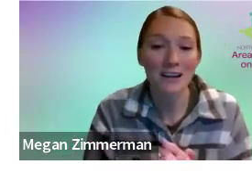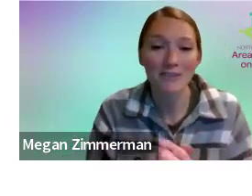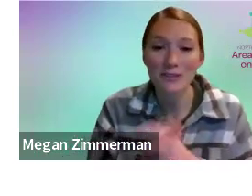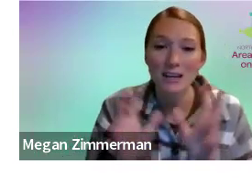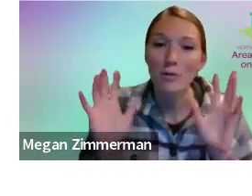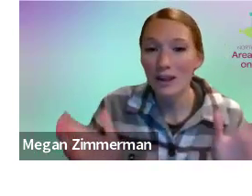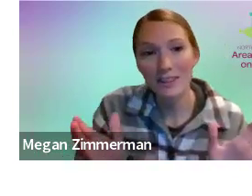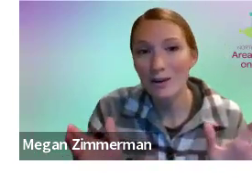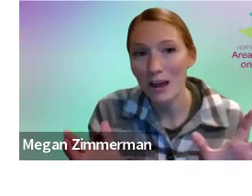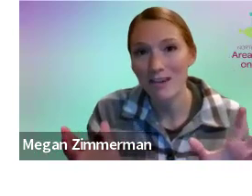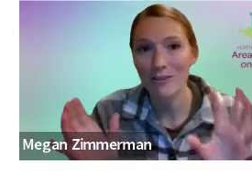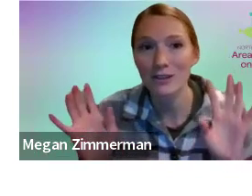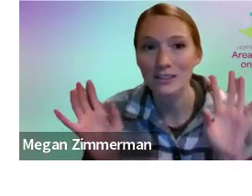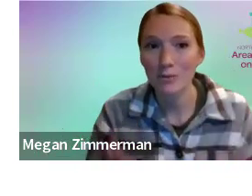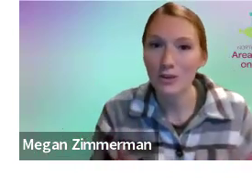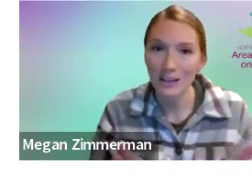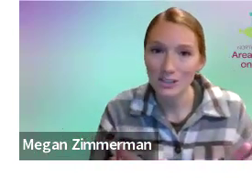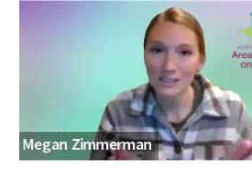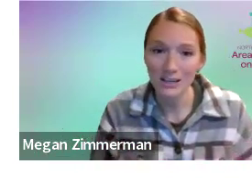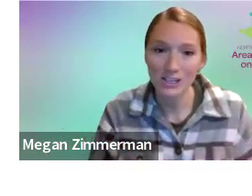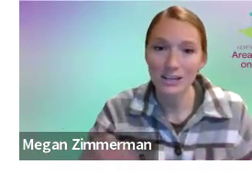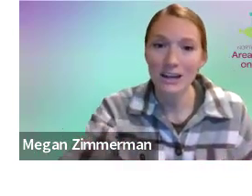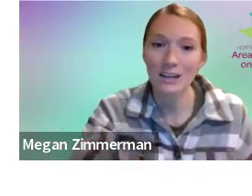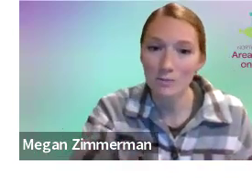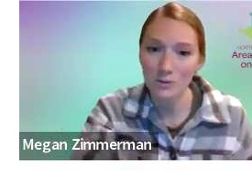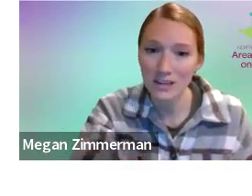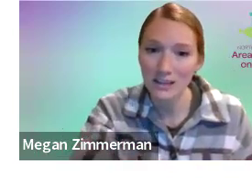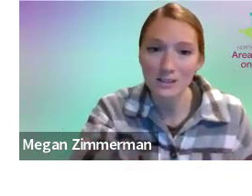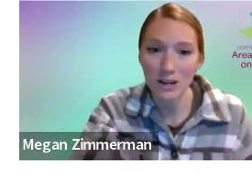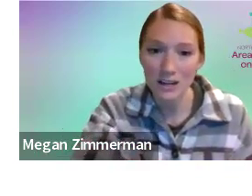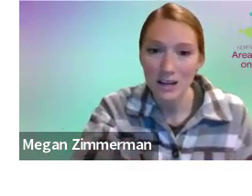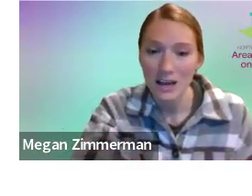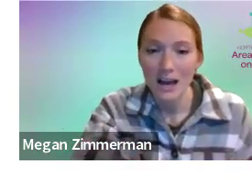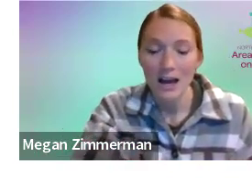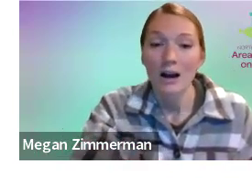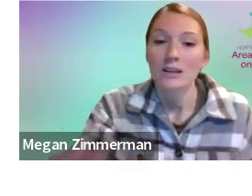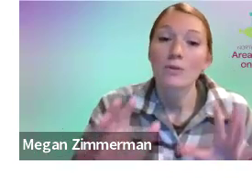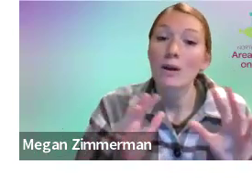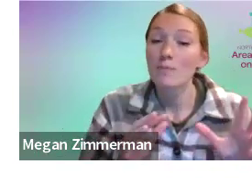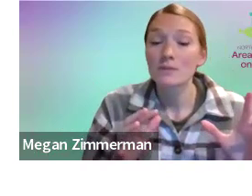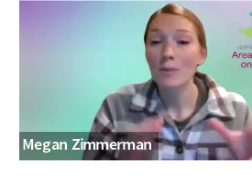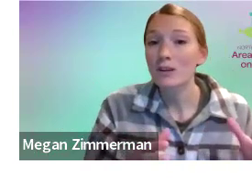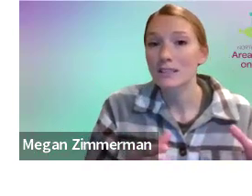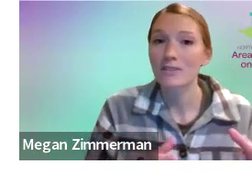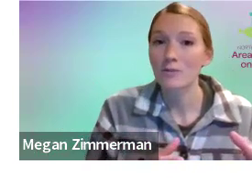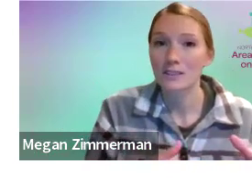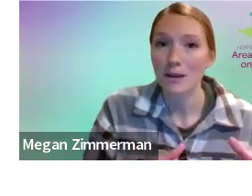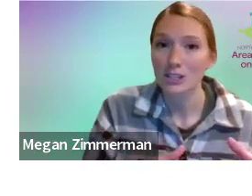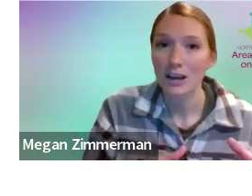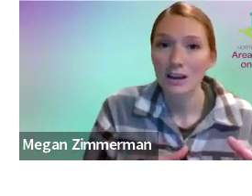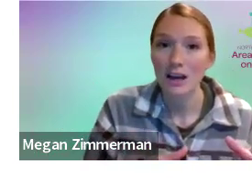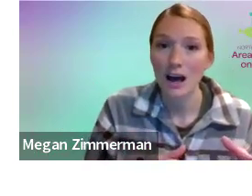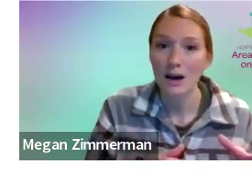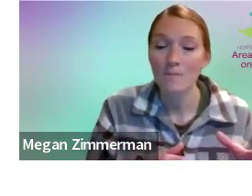super important. If you take one thing away from this communication section, it would be this one. When someone's living